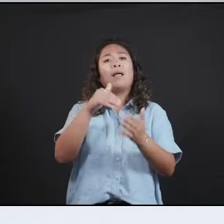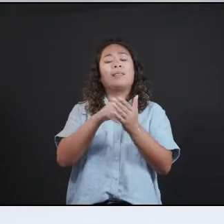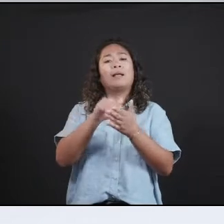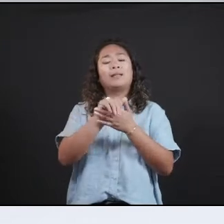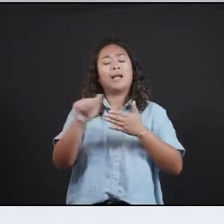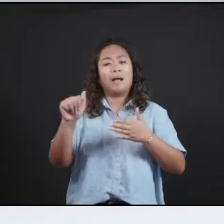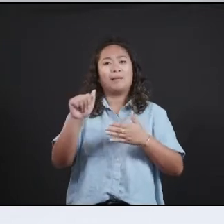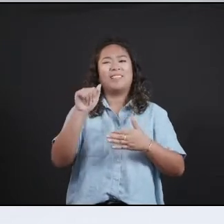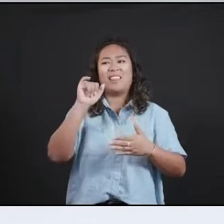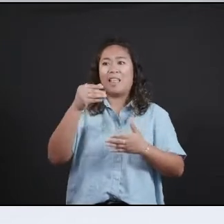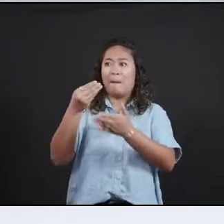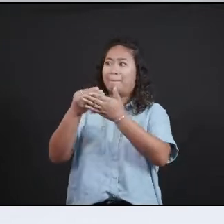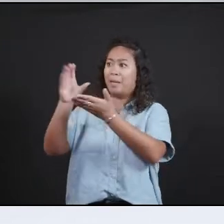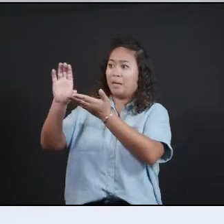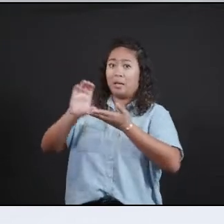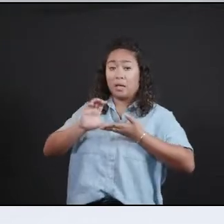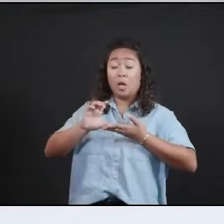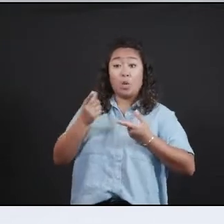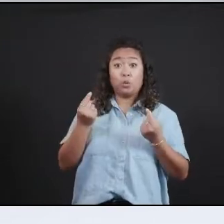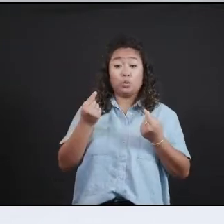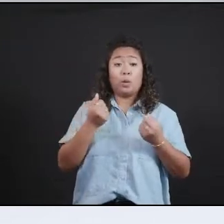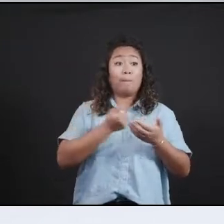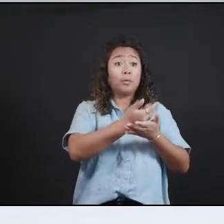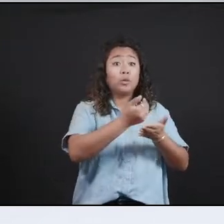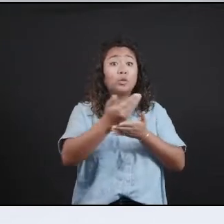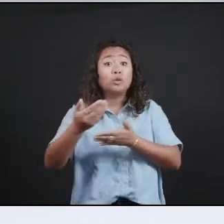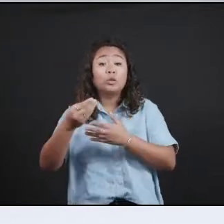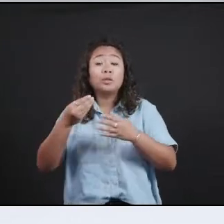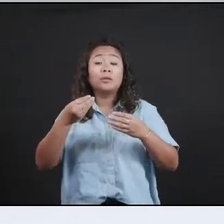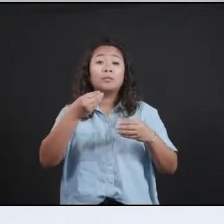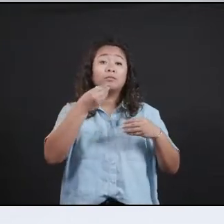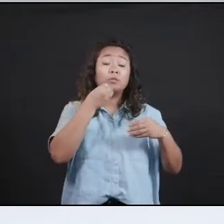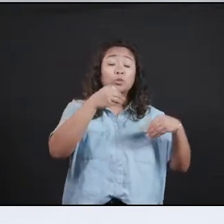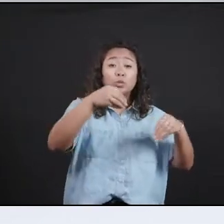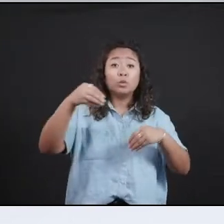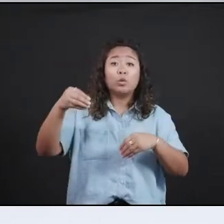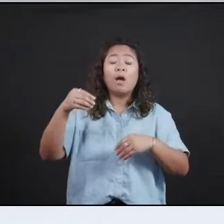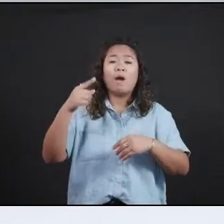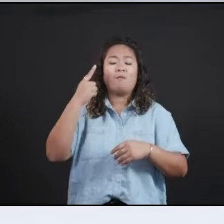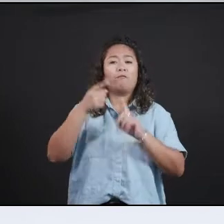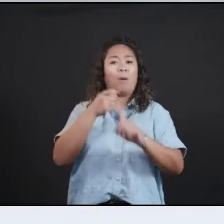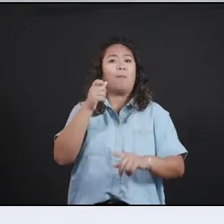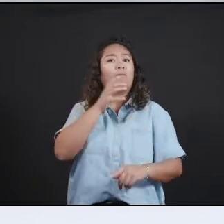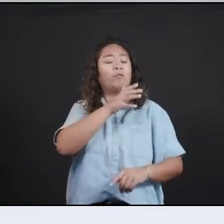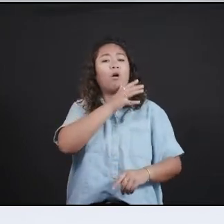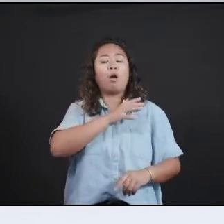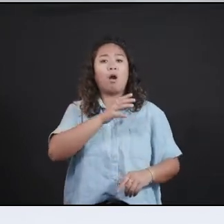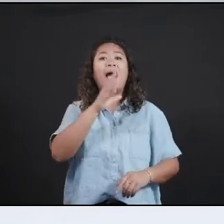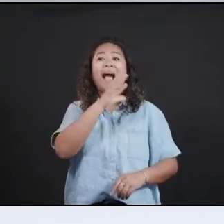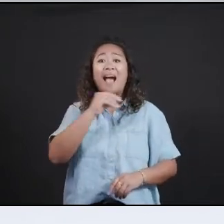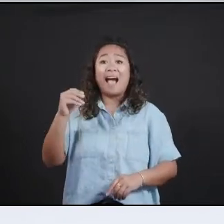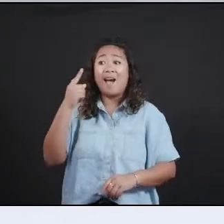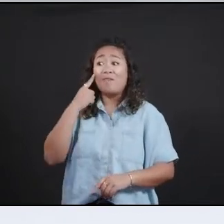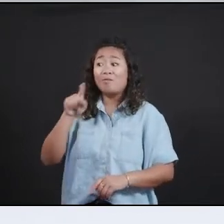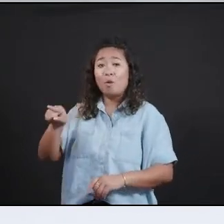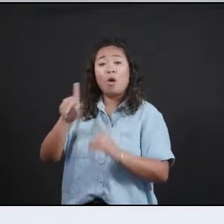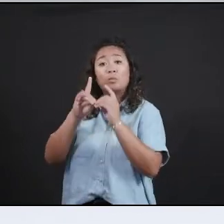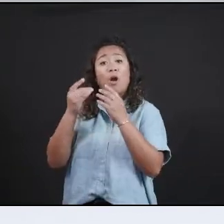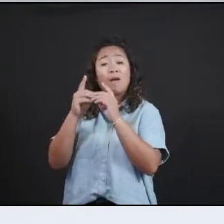health, so that the locked down populations can continue to eat. What we don't see are the